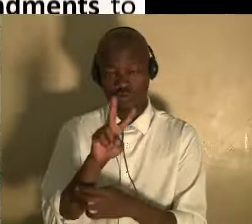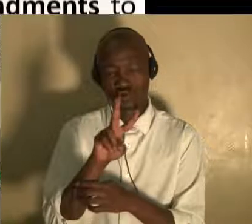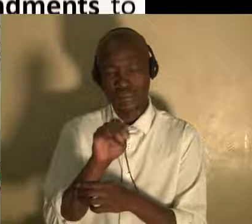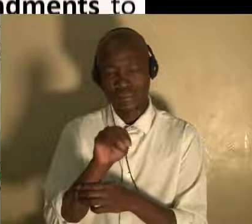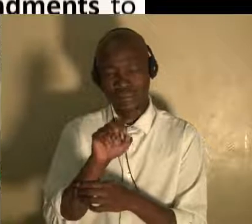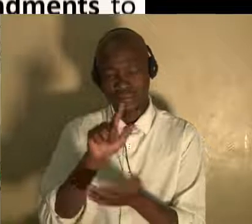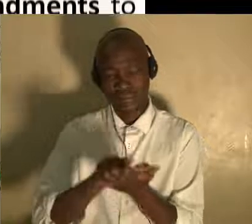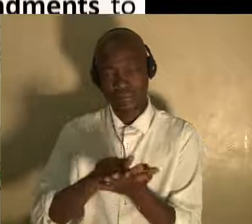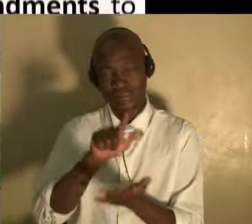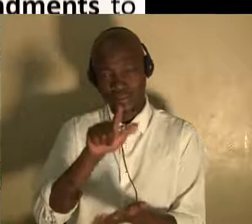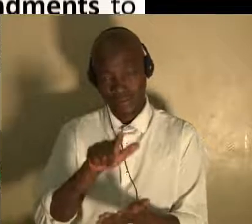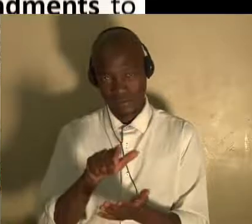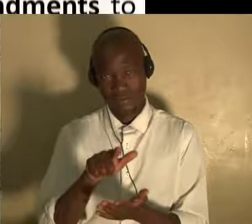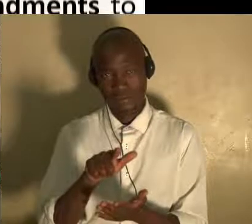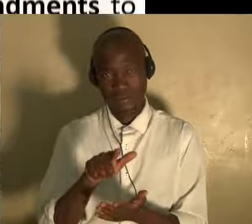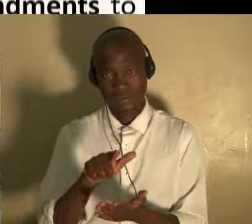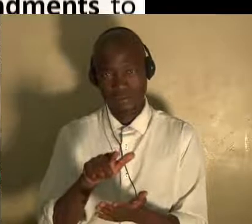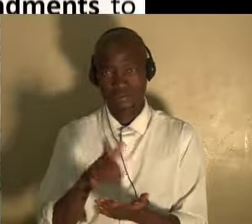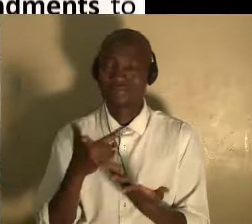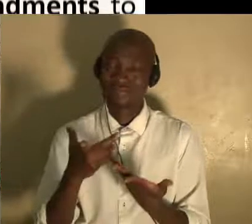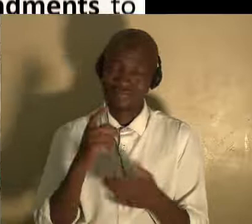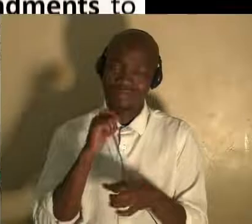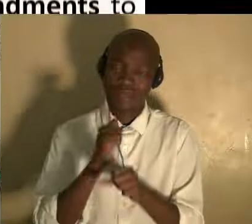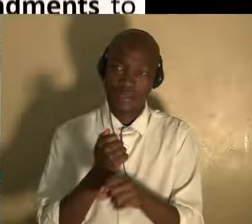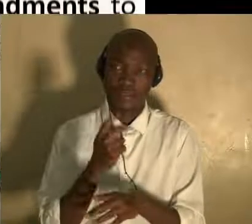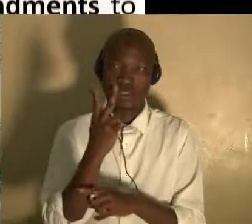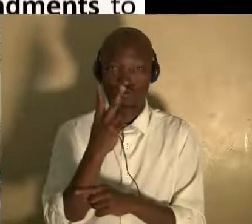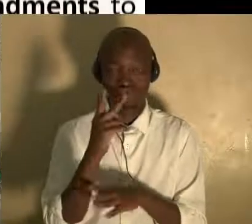2017, it made 2 declarations.